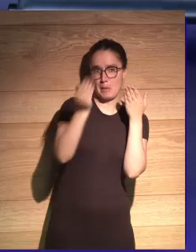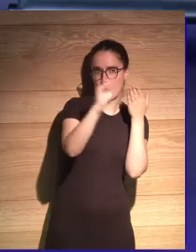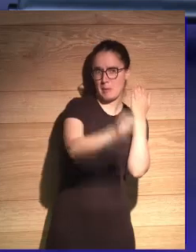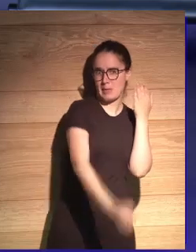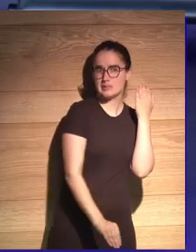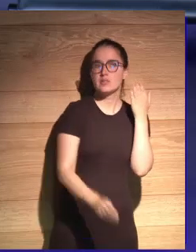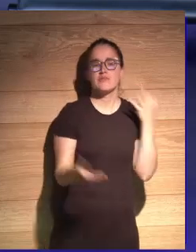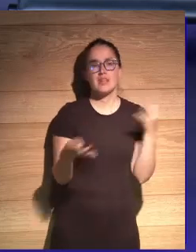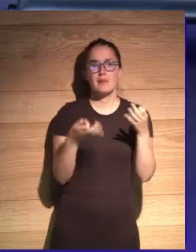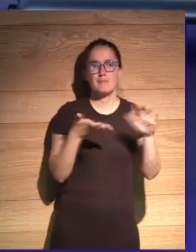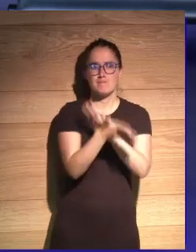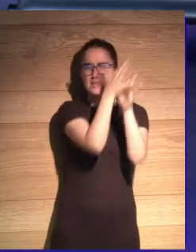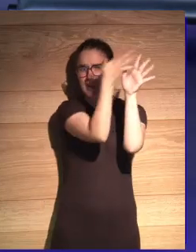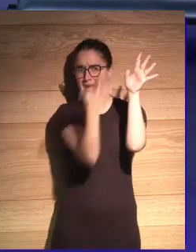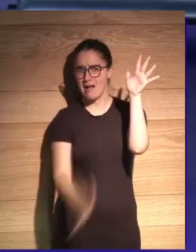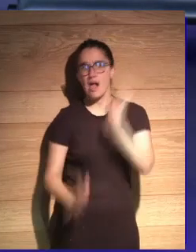must be covered.